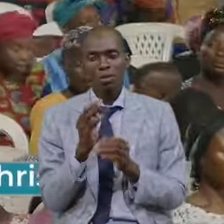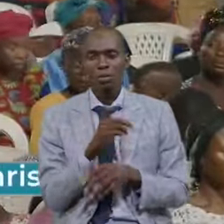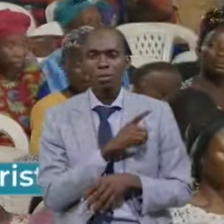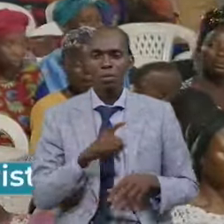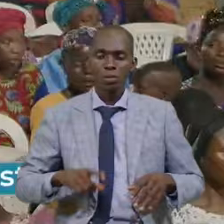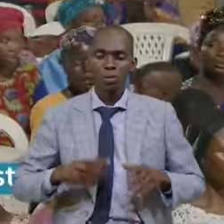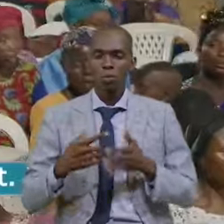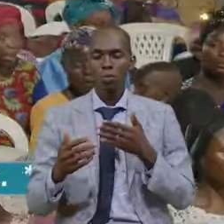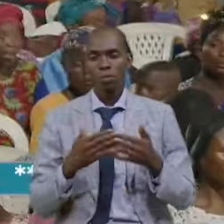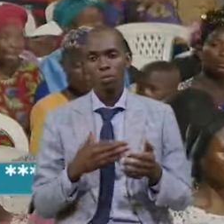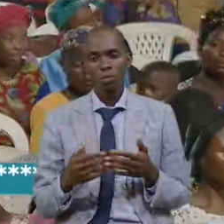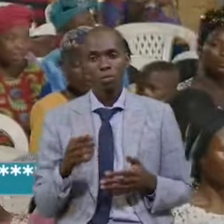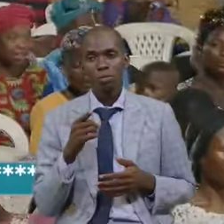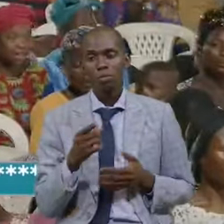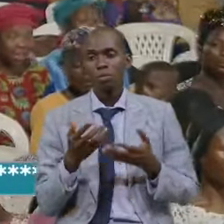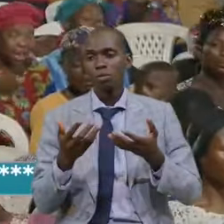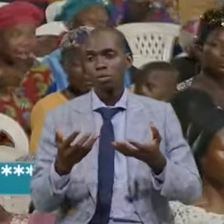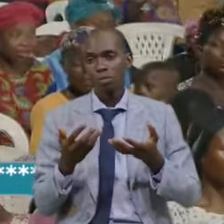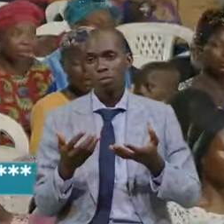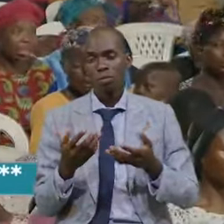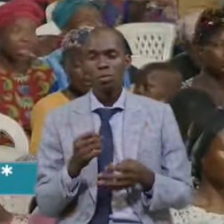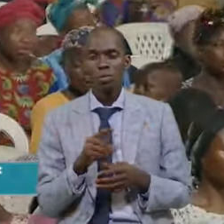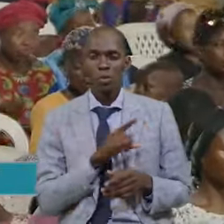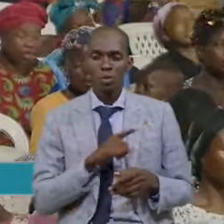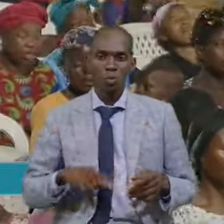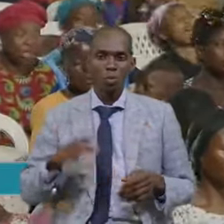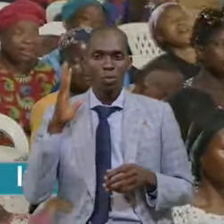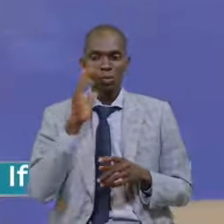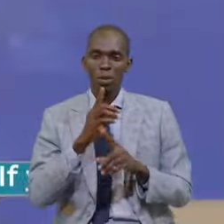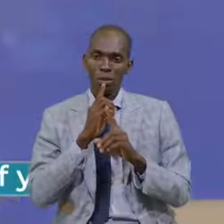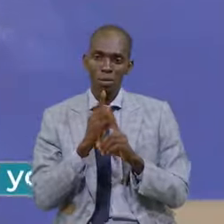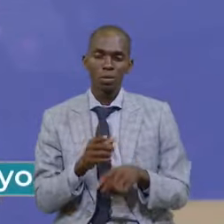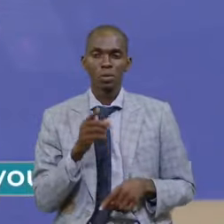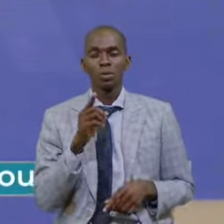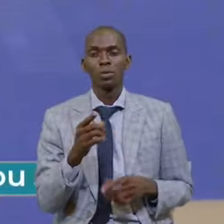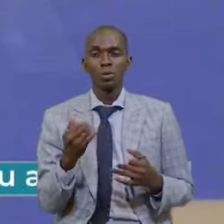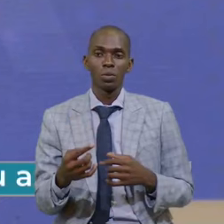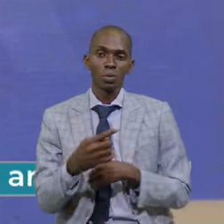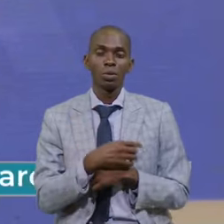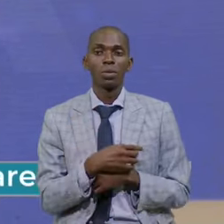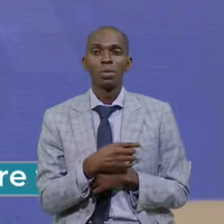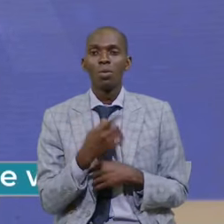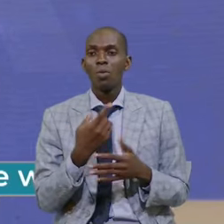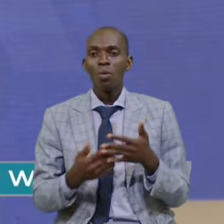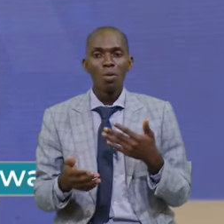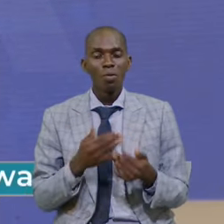names, if you are true, can you signify either by waving the flag at